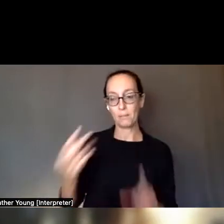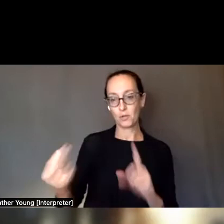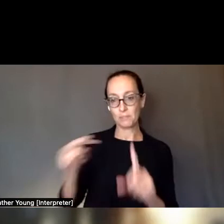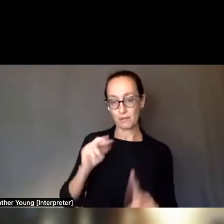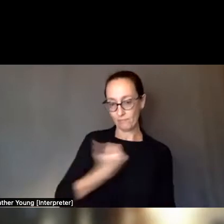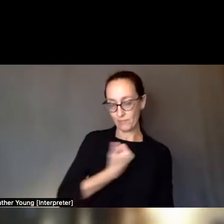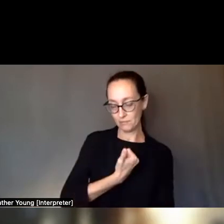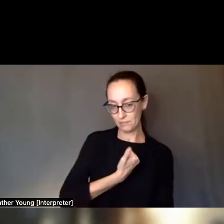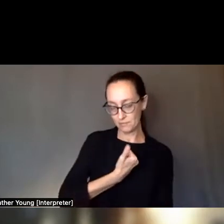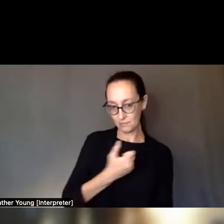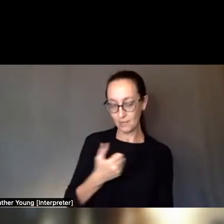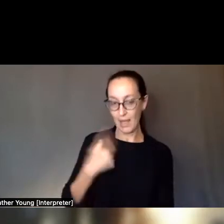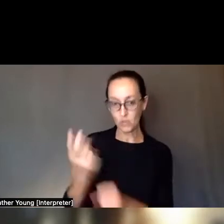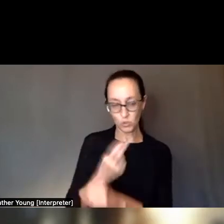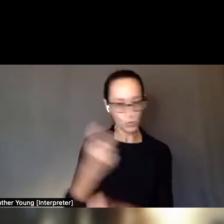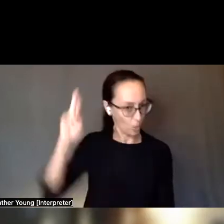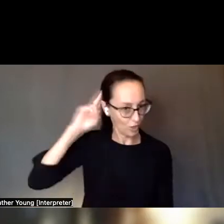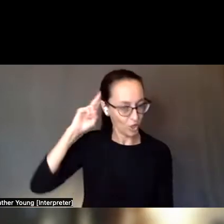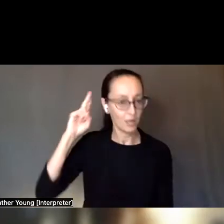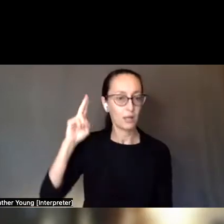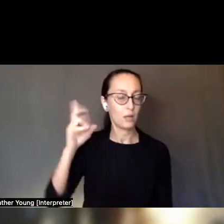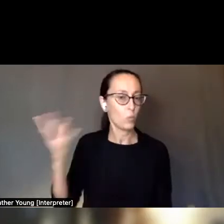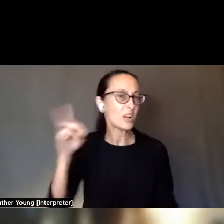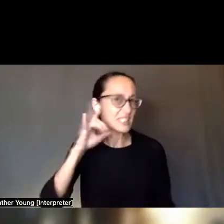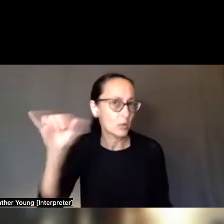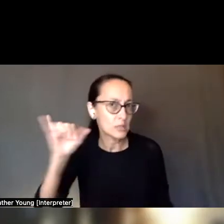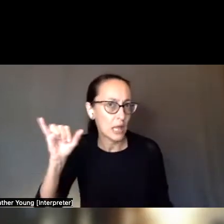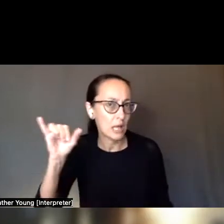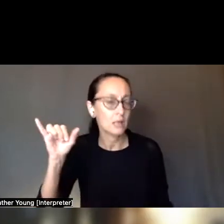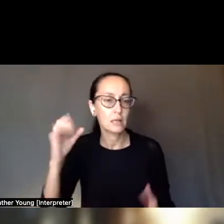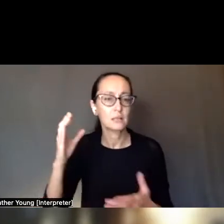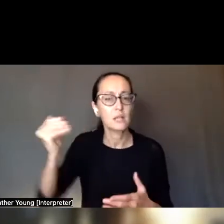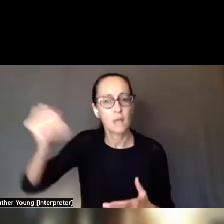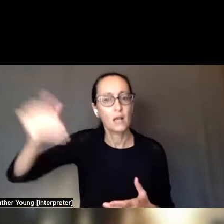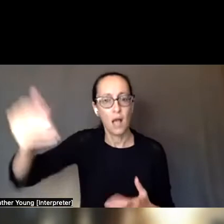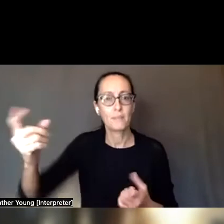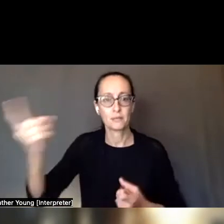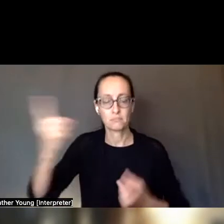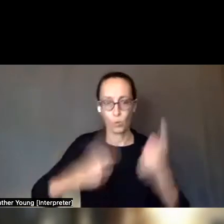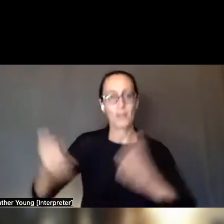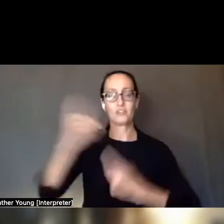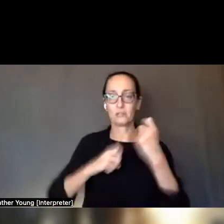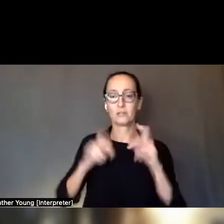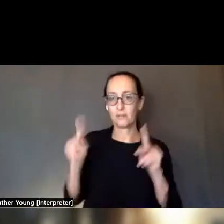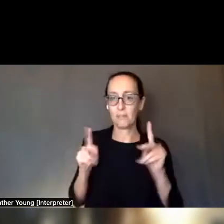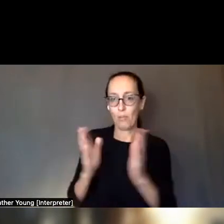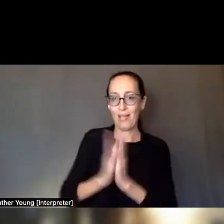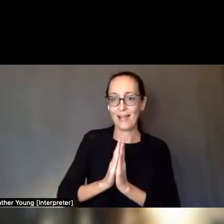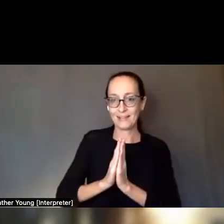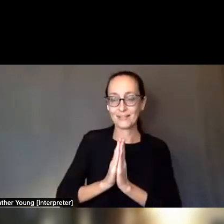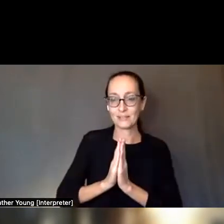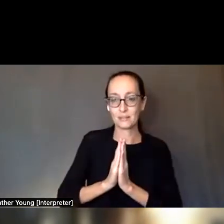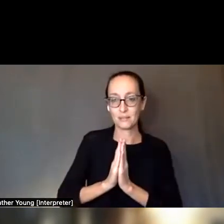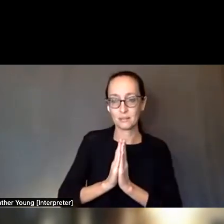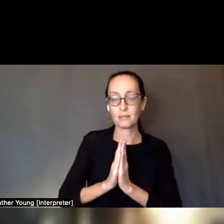cochlear implant user, what it sounds like, because that's a very common question that people ask me. And I have had a